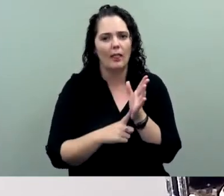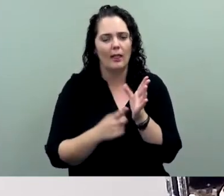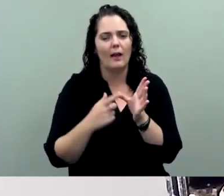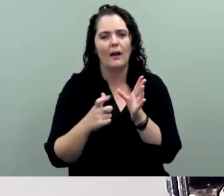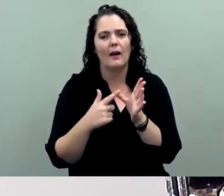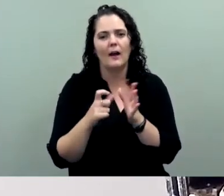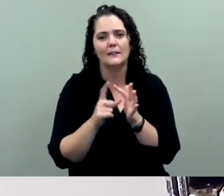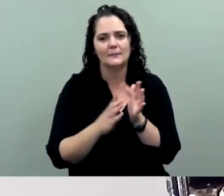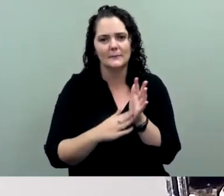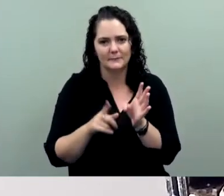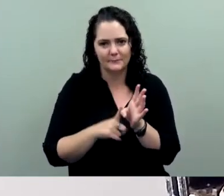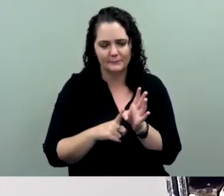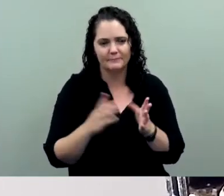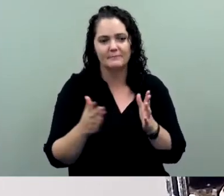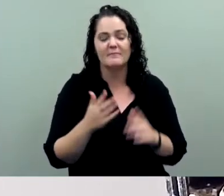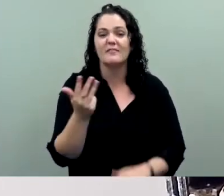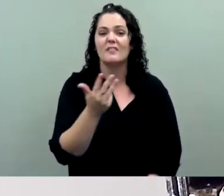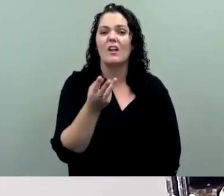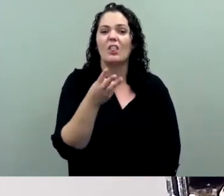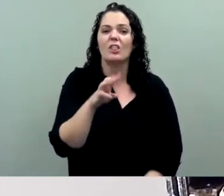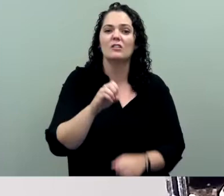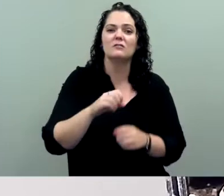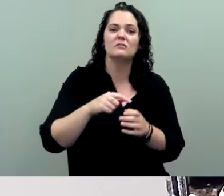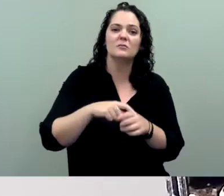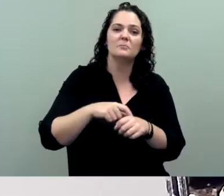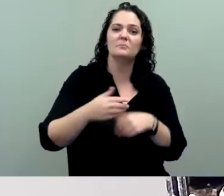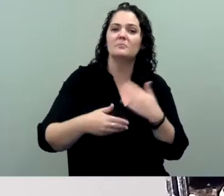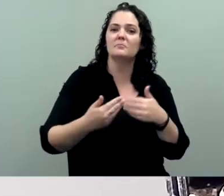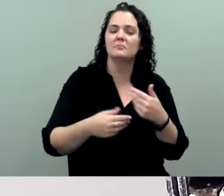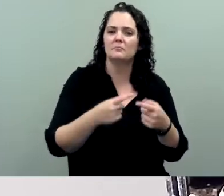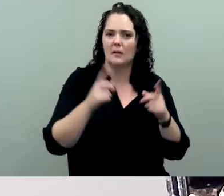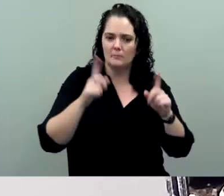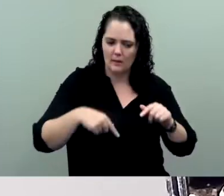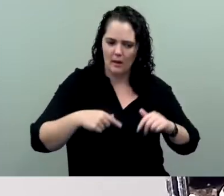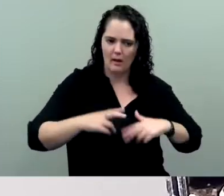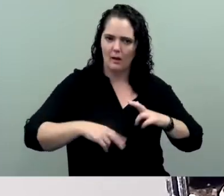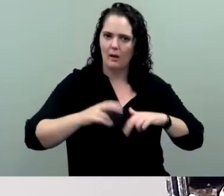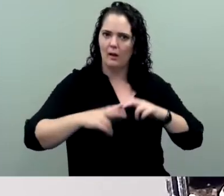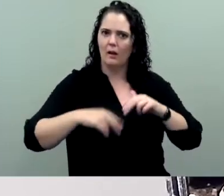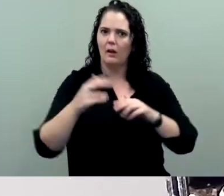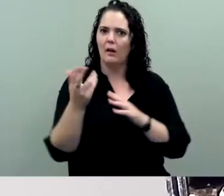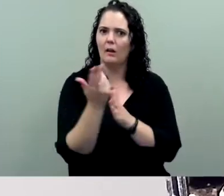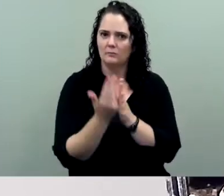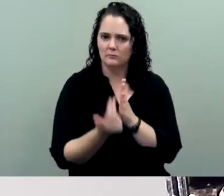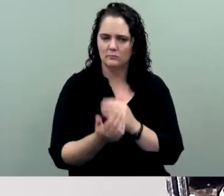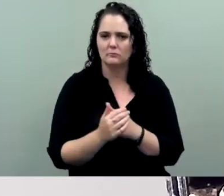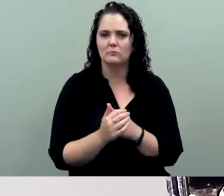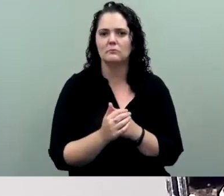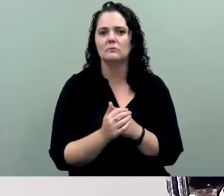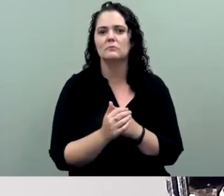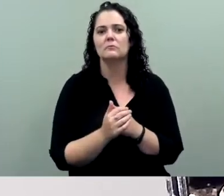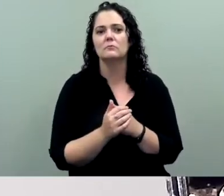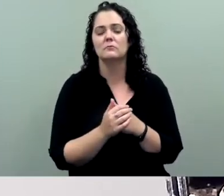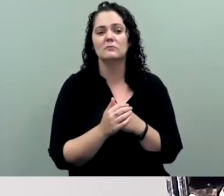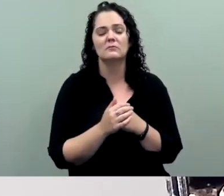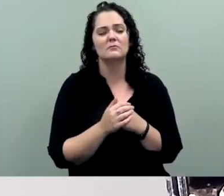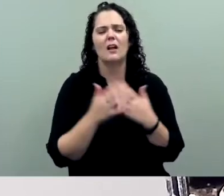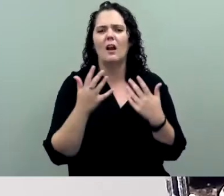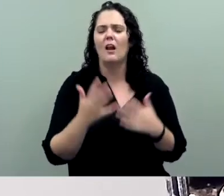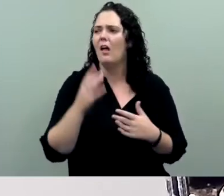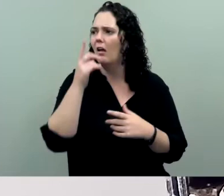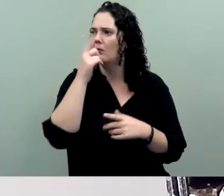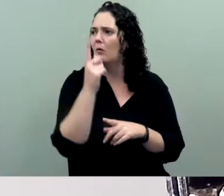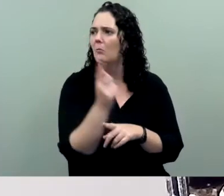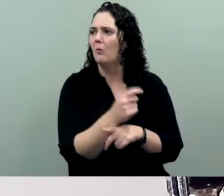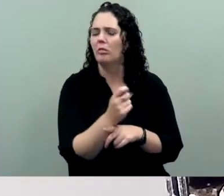prominent Australian artist, and unfortunately has been a bit lost, has been excluded from some of the big surveys of Australian art